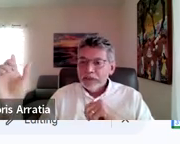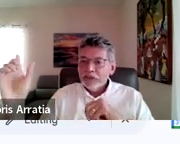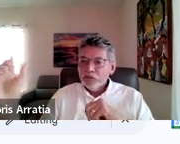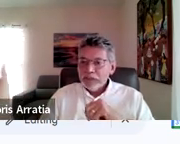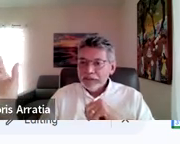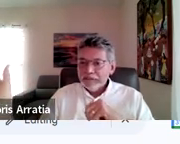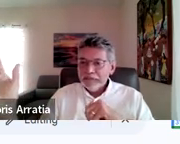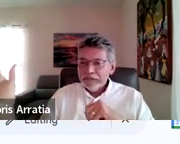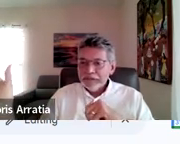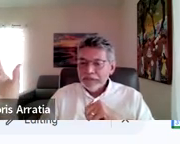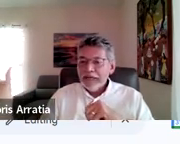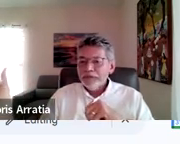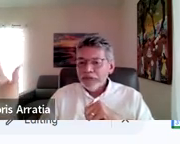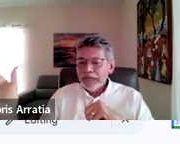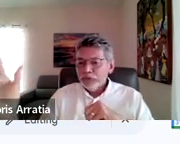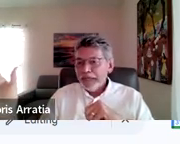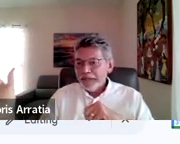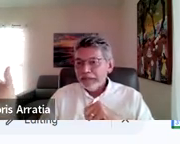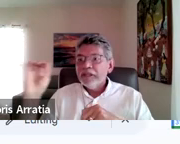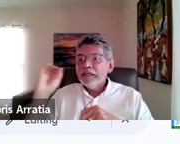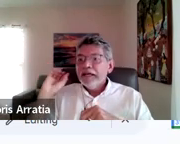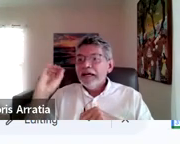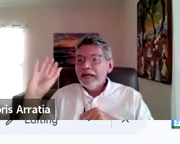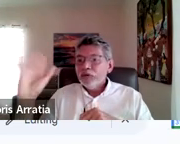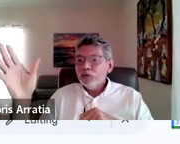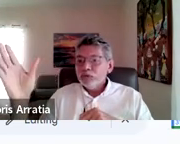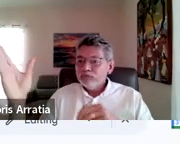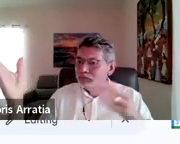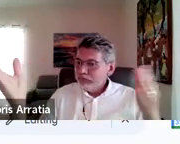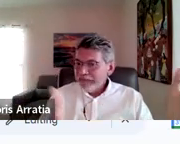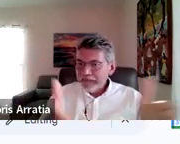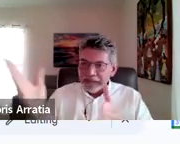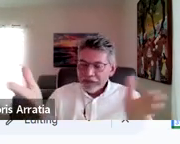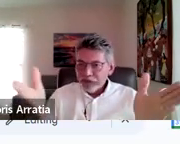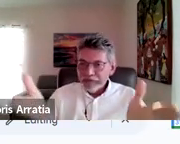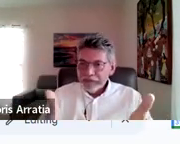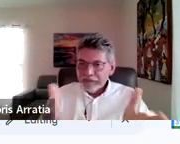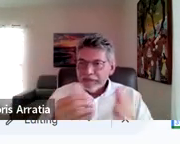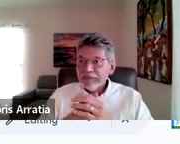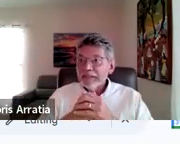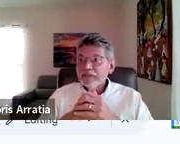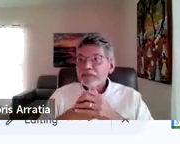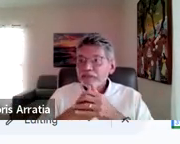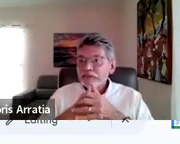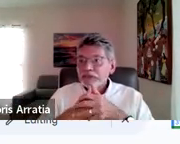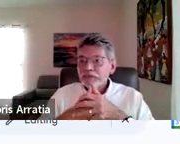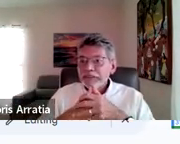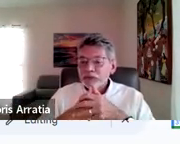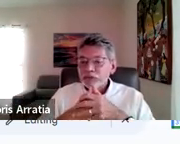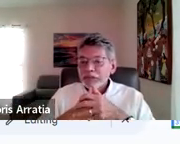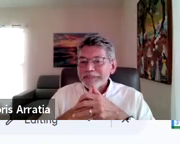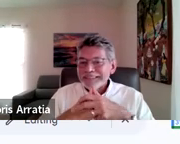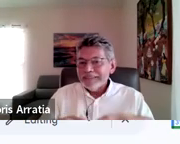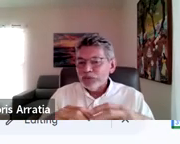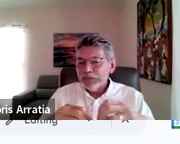chief sustainability officer, Andrew Mayock, who basically kind of sets the stage for the